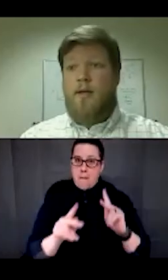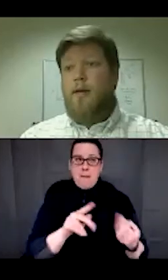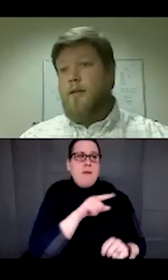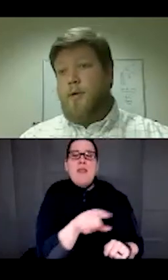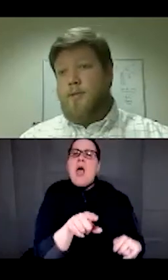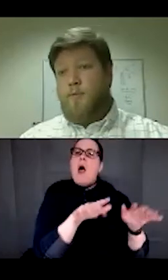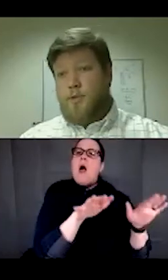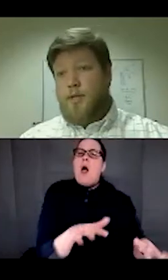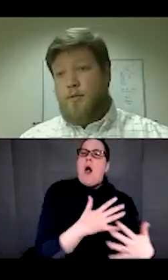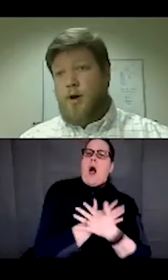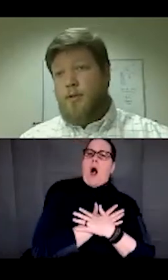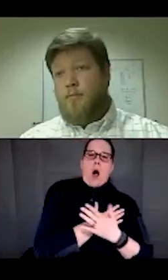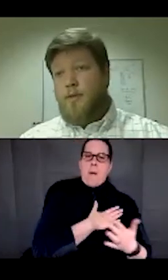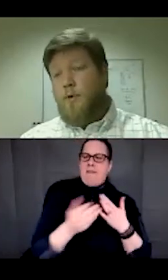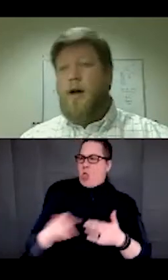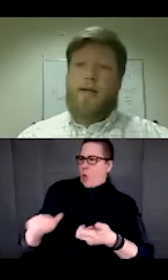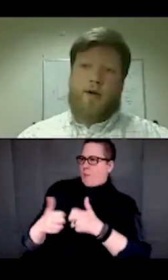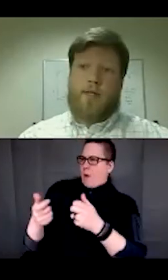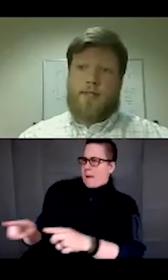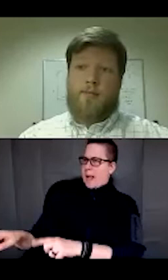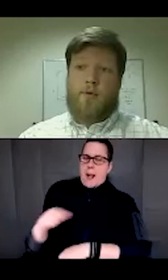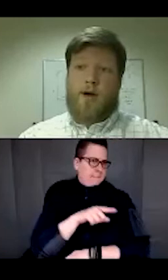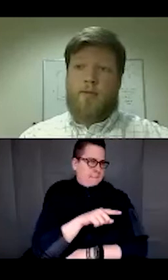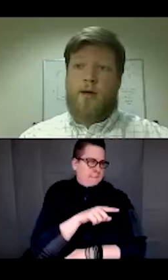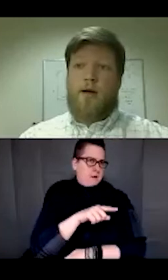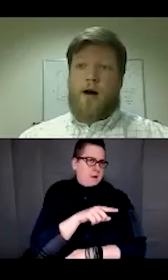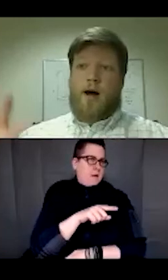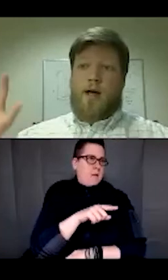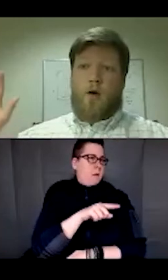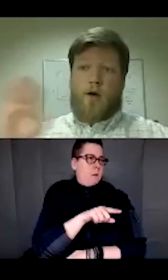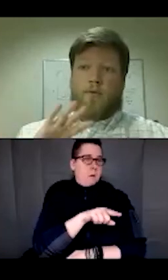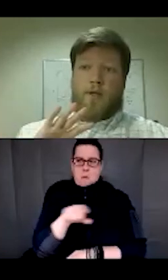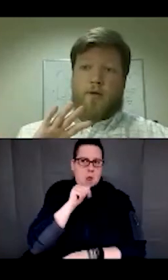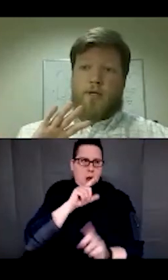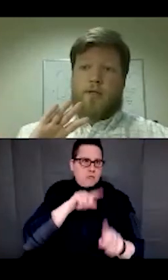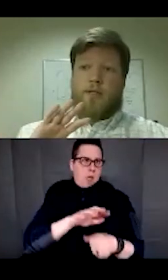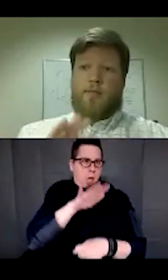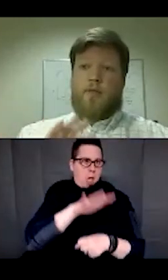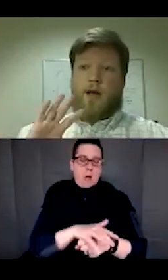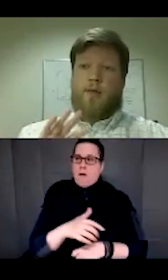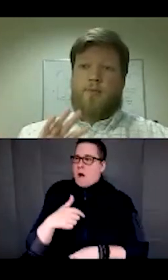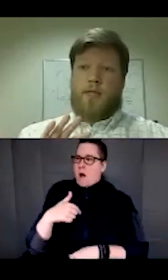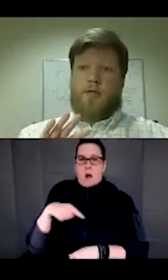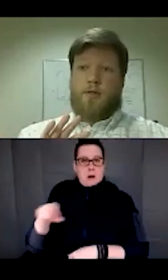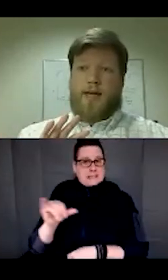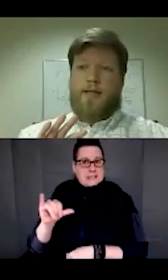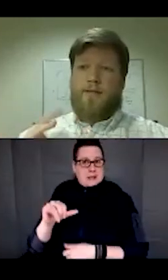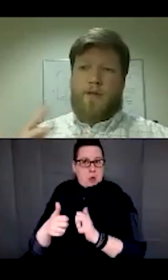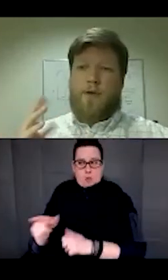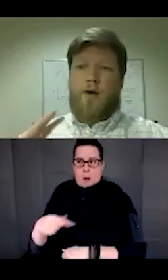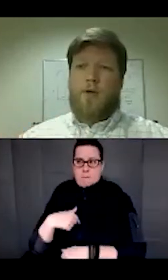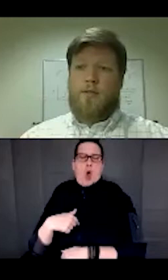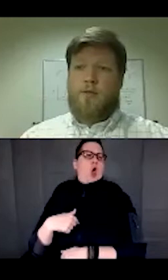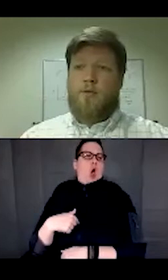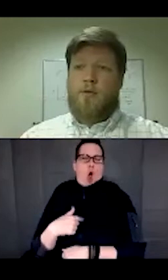calmly in the presence of a particular problem, then when I encounter that same problem, I offload some of the computational task of